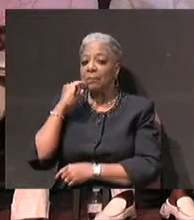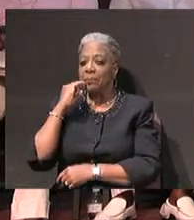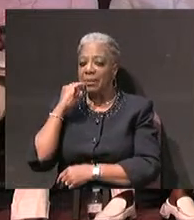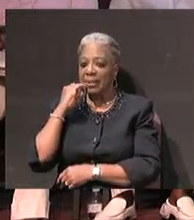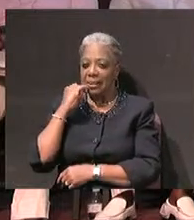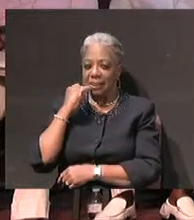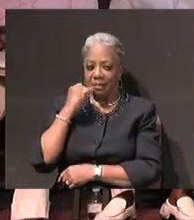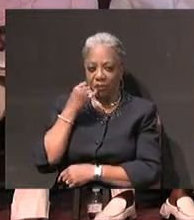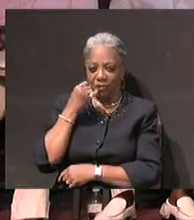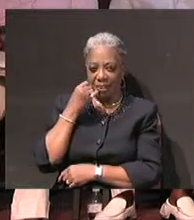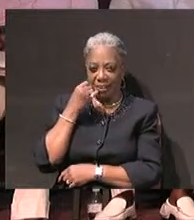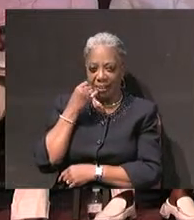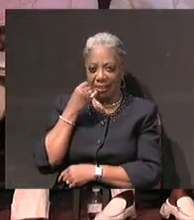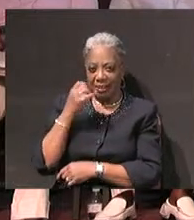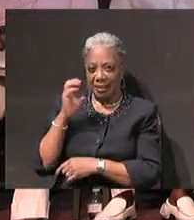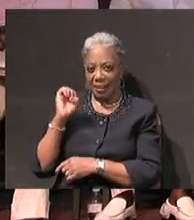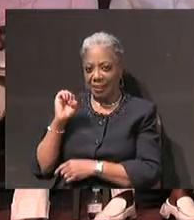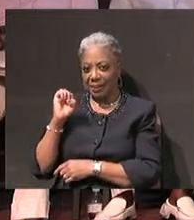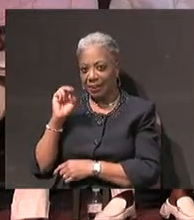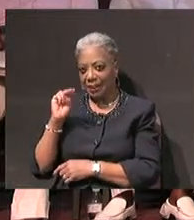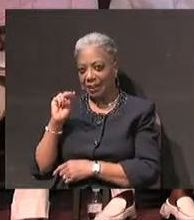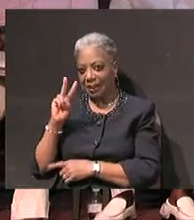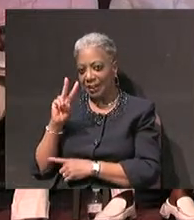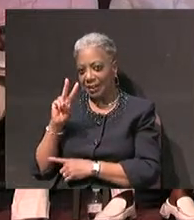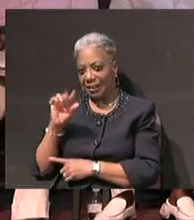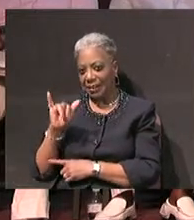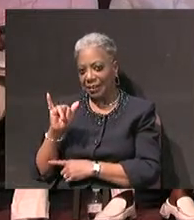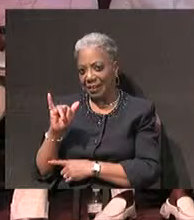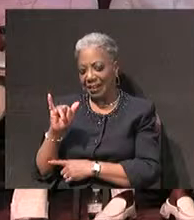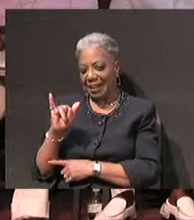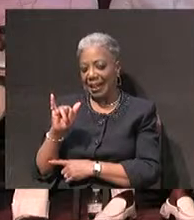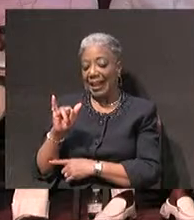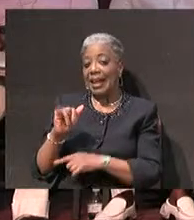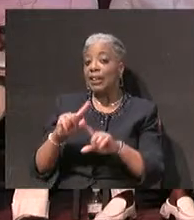Out of envy. There's a difference between jealousy and envy.